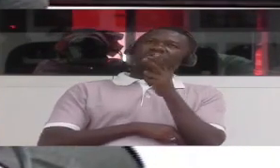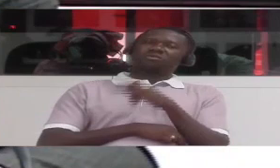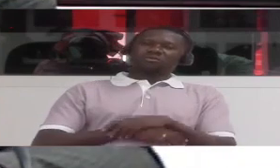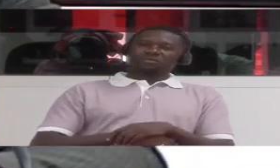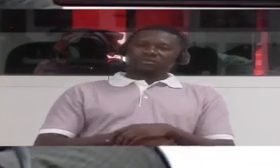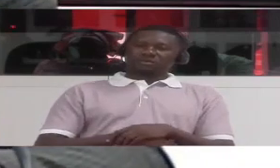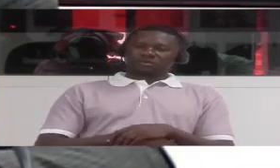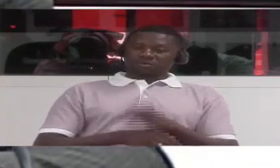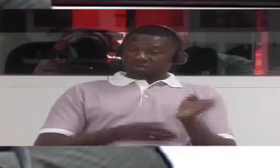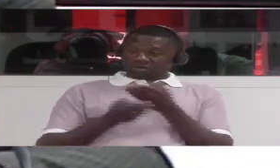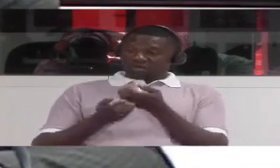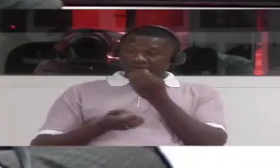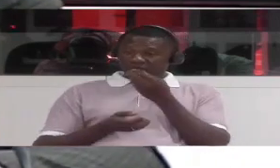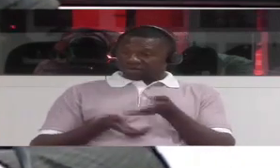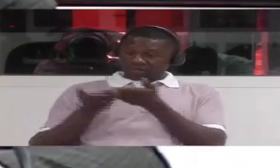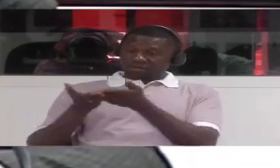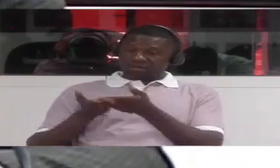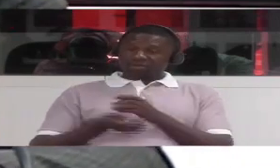who went for food didn't share it with me.